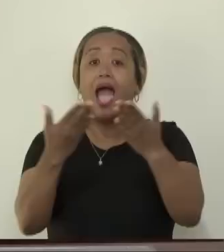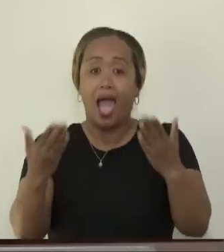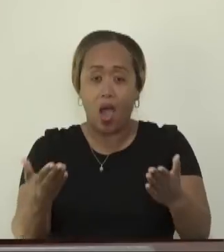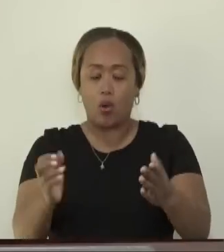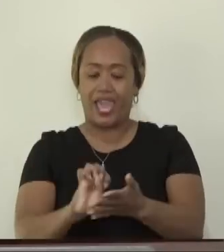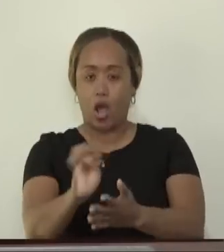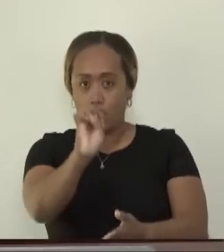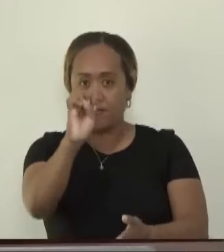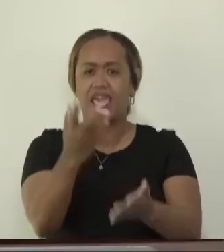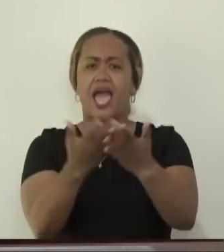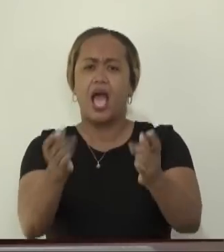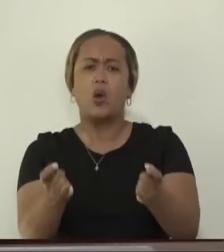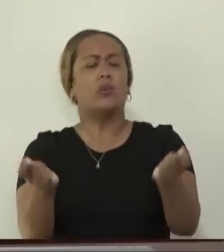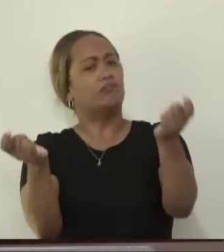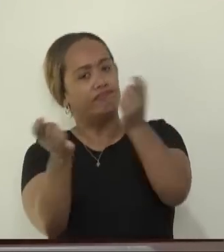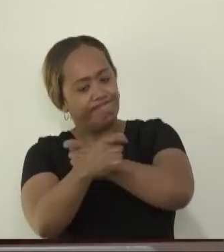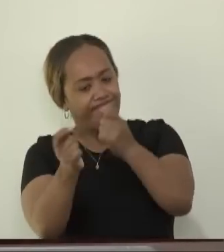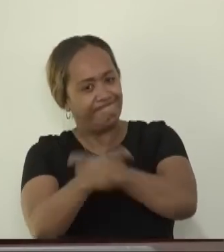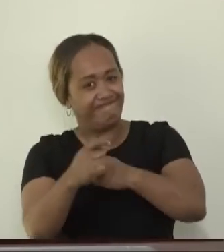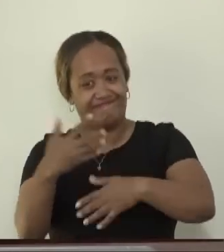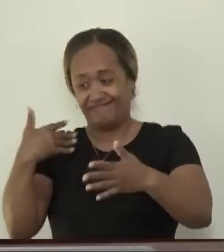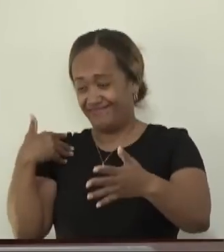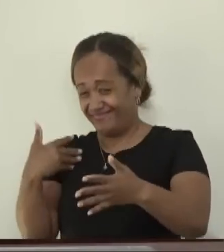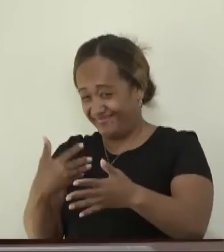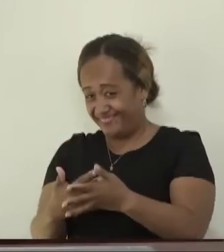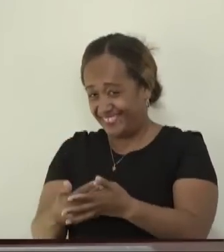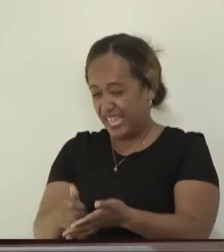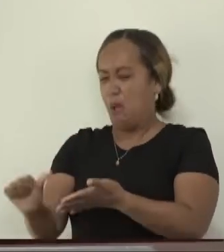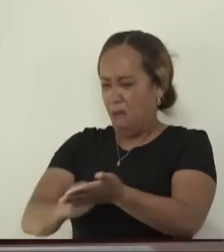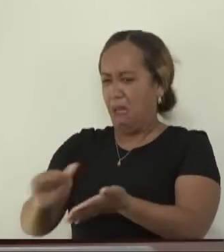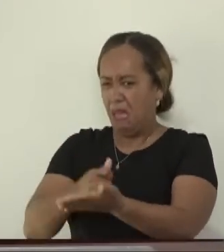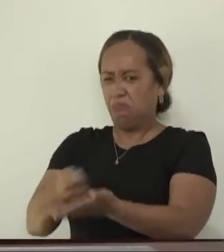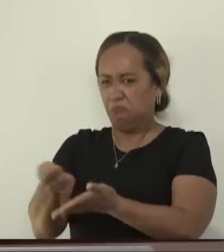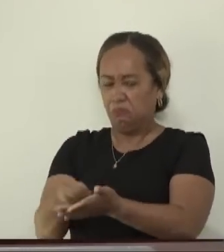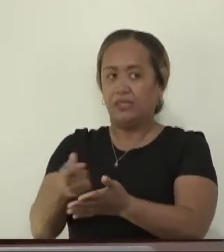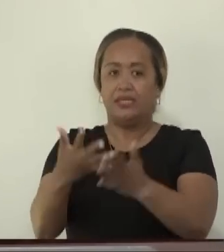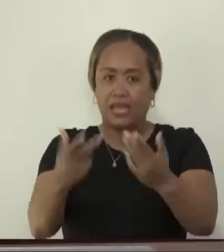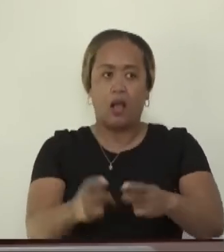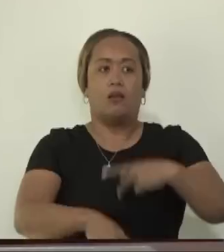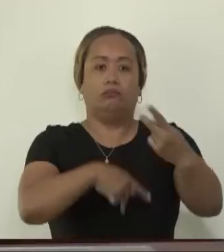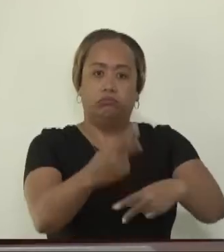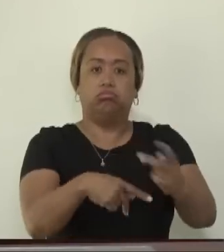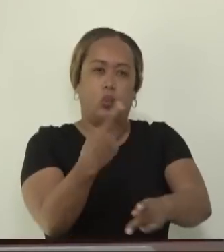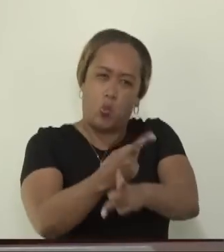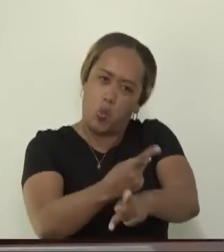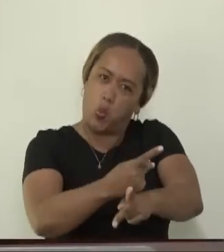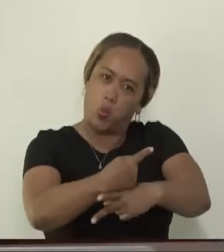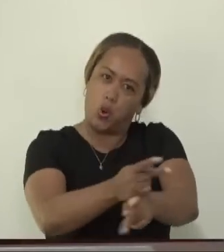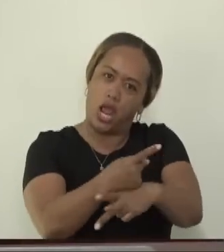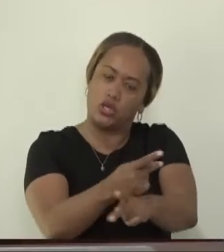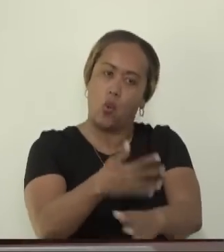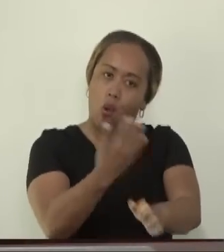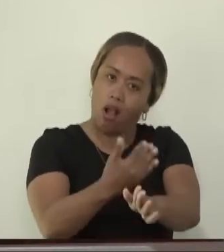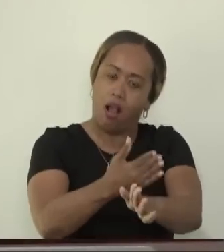The economy needs to switch from being consumption-driven to production to ensure private sector